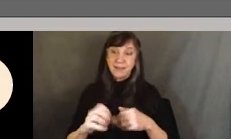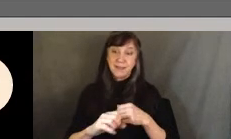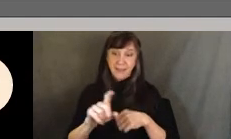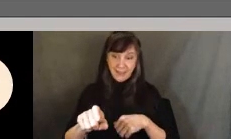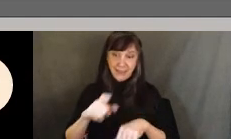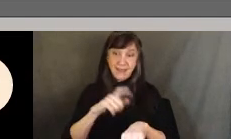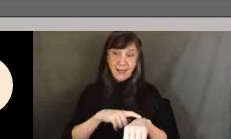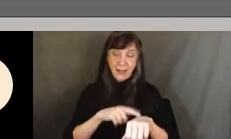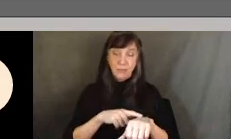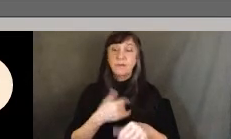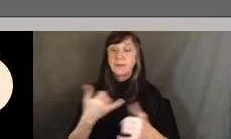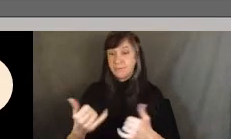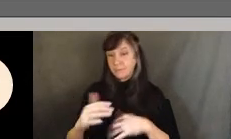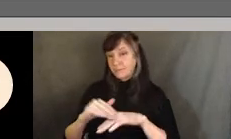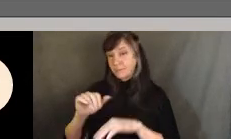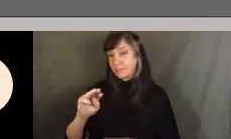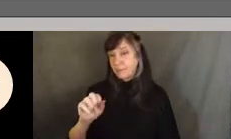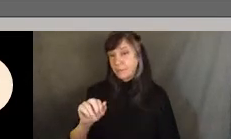Mandy?